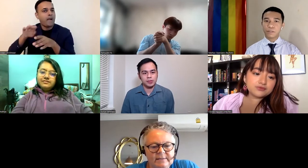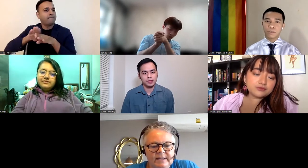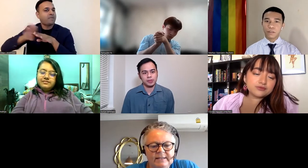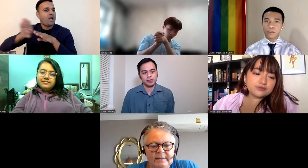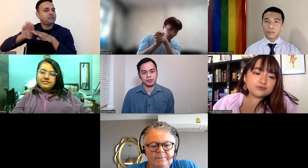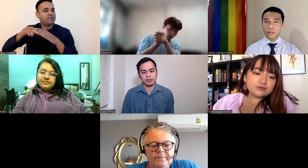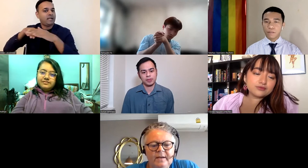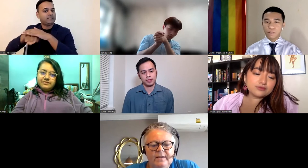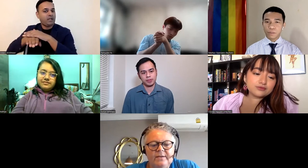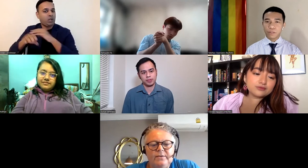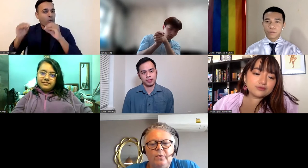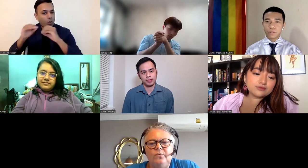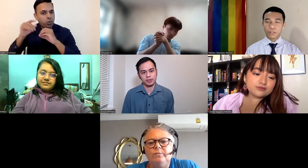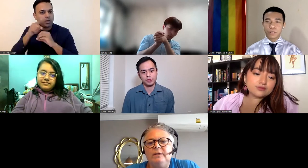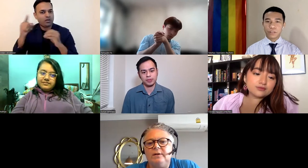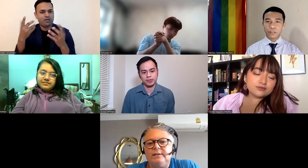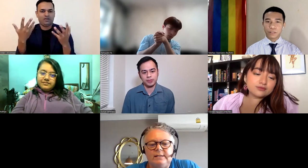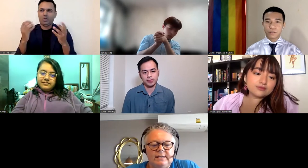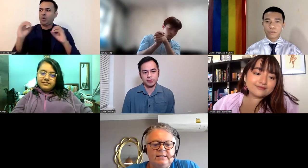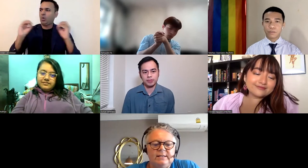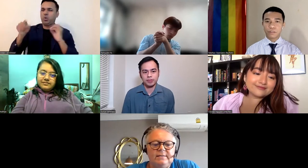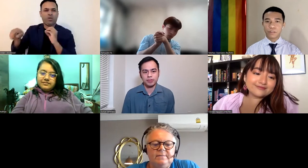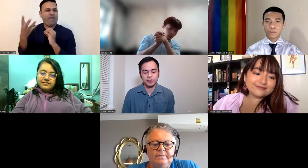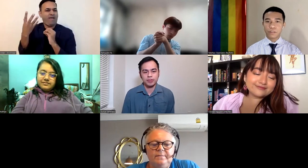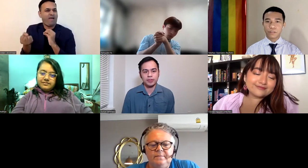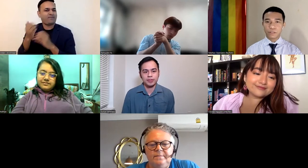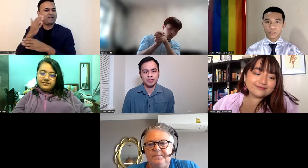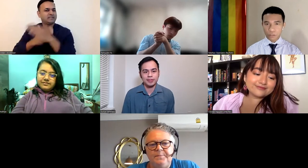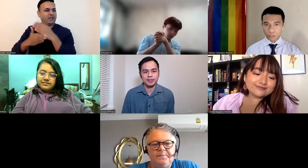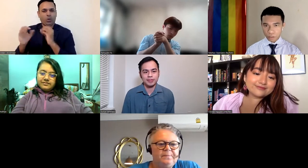hidden disability. So what would be your suggestion?